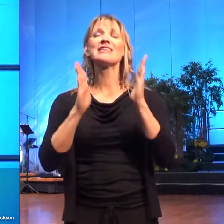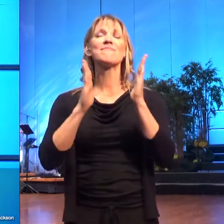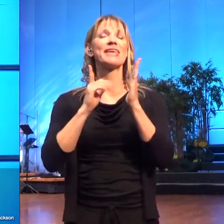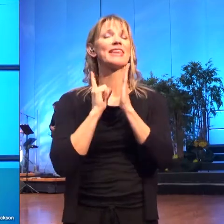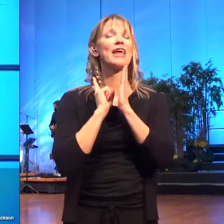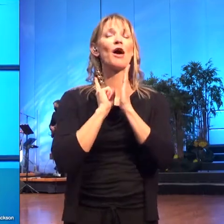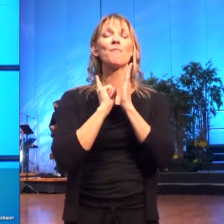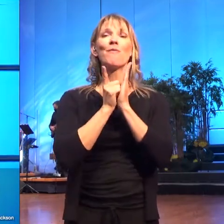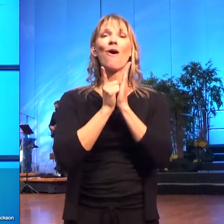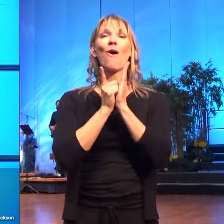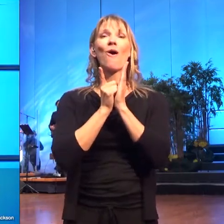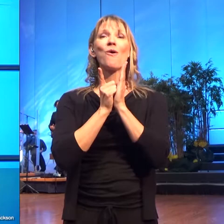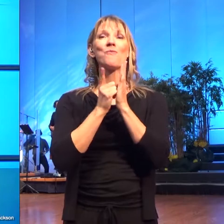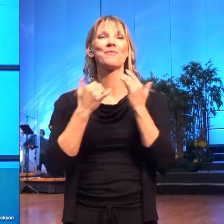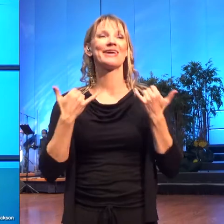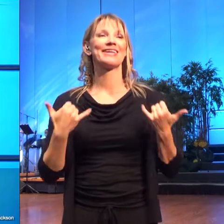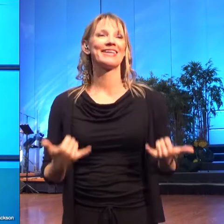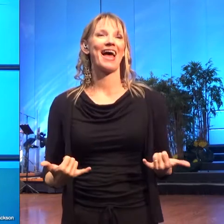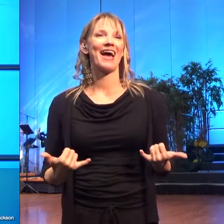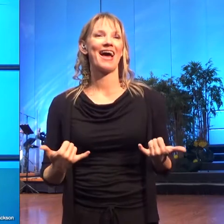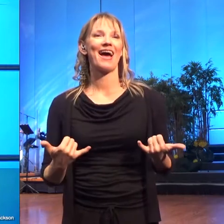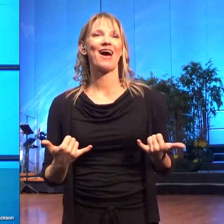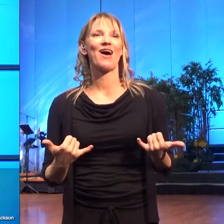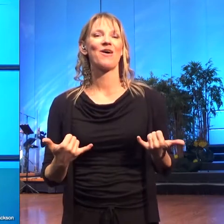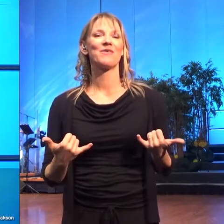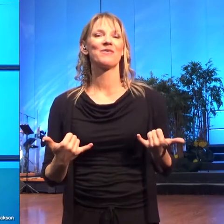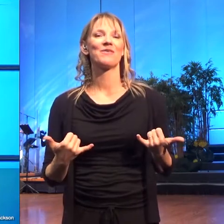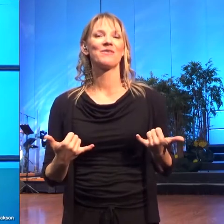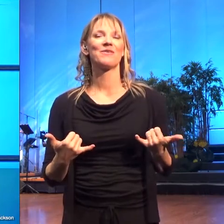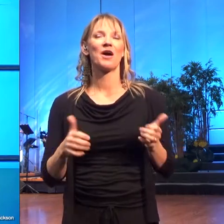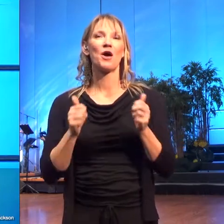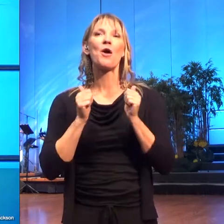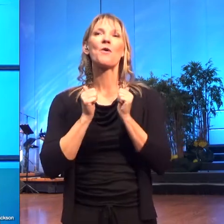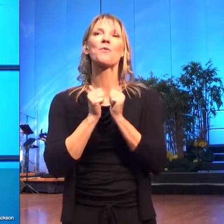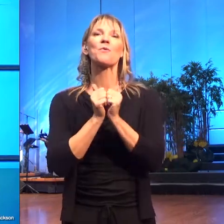Let this be the moment now.